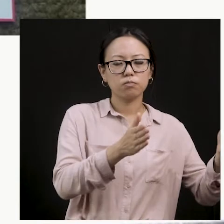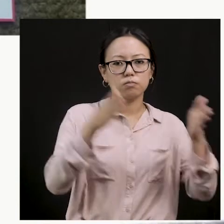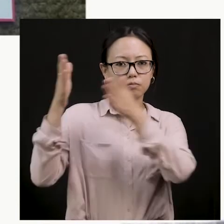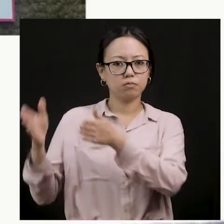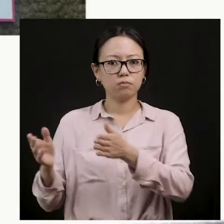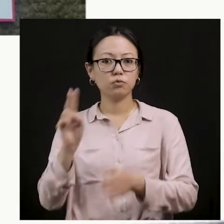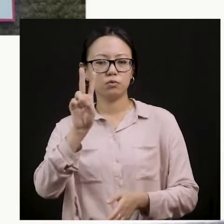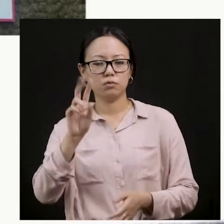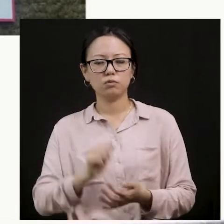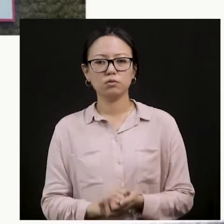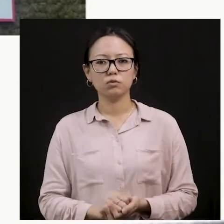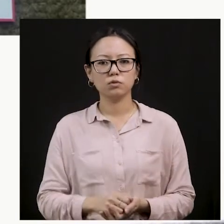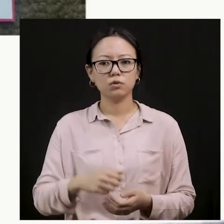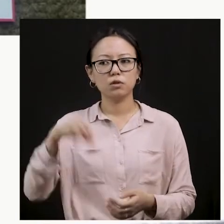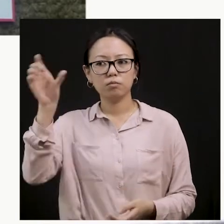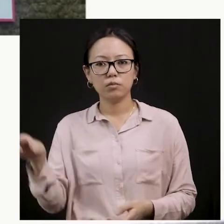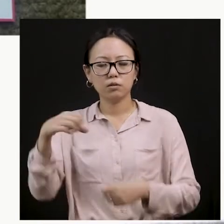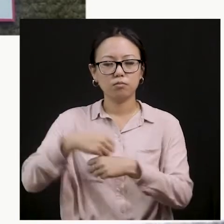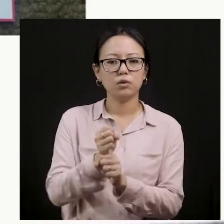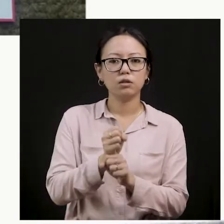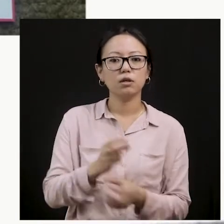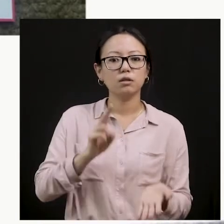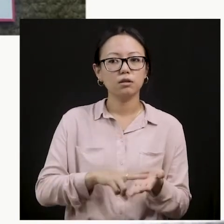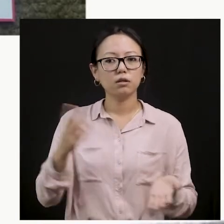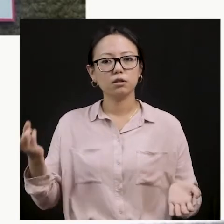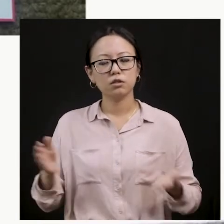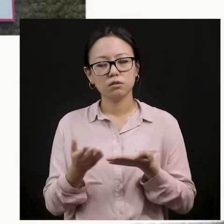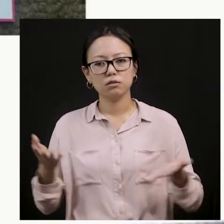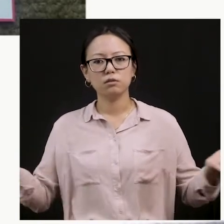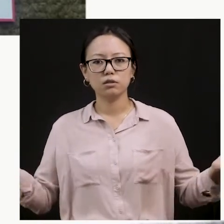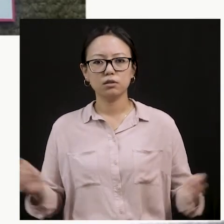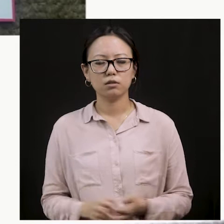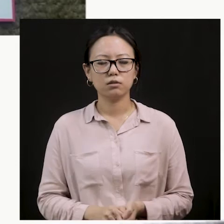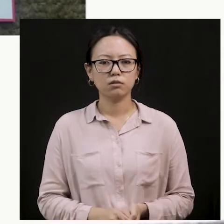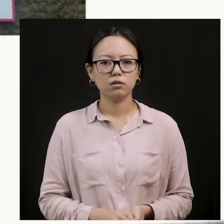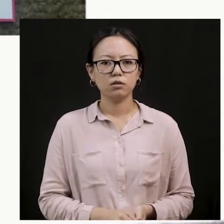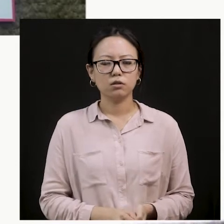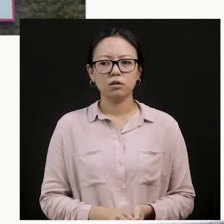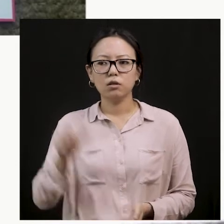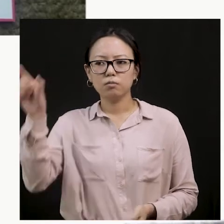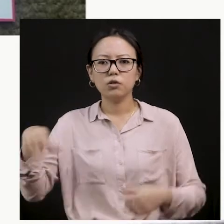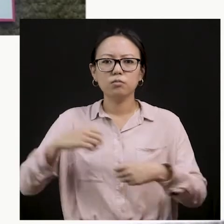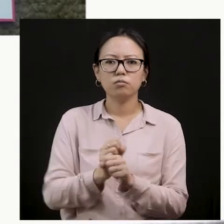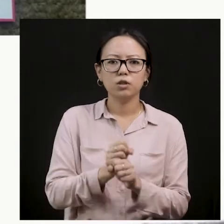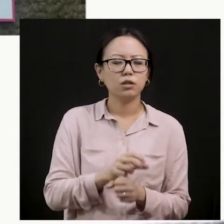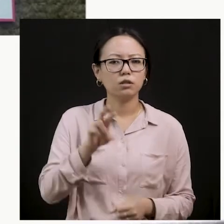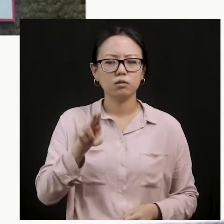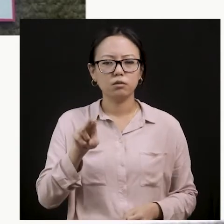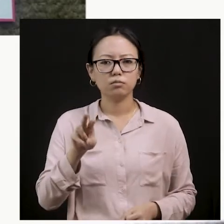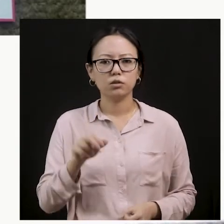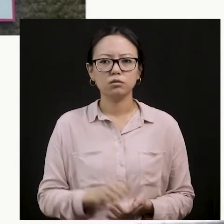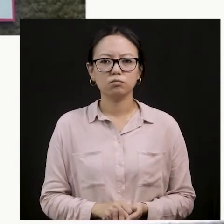So like I have said, man-made means things which are made by man. And